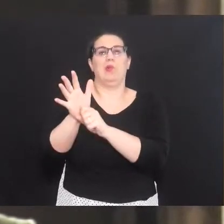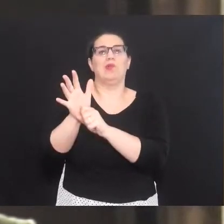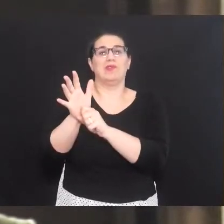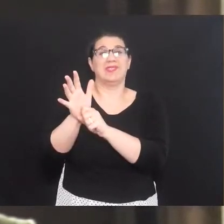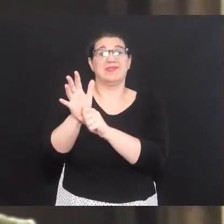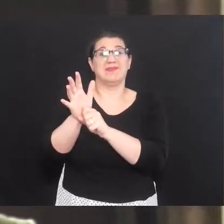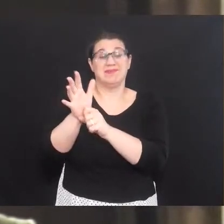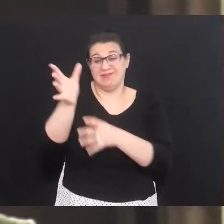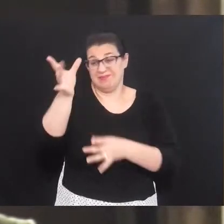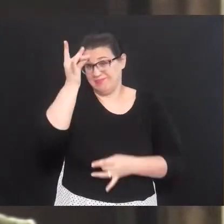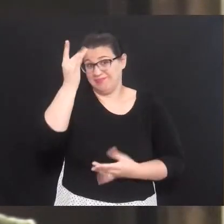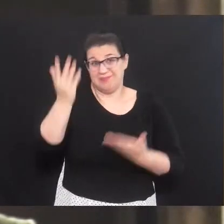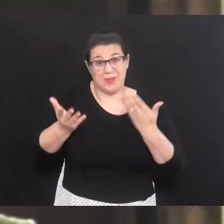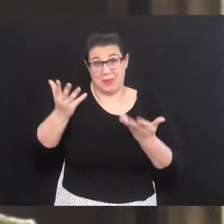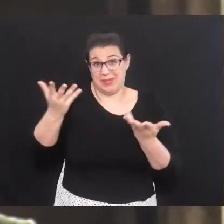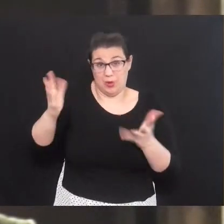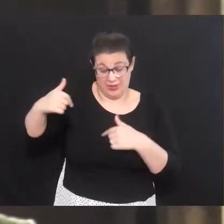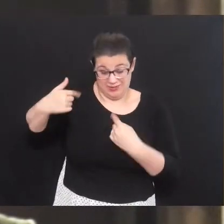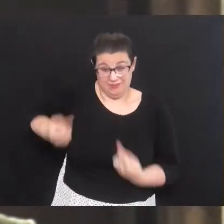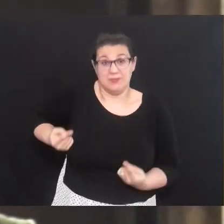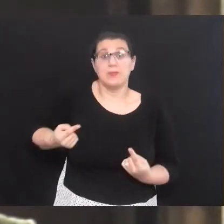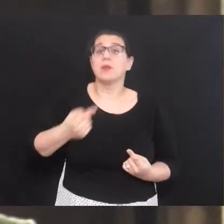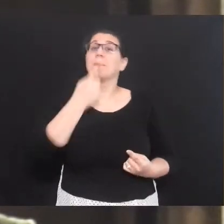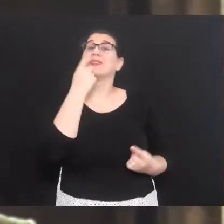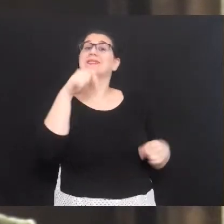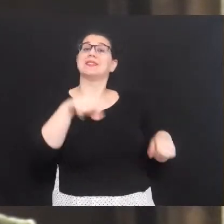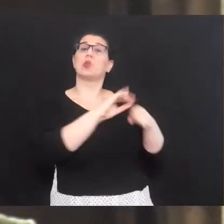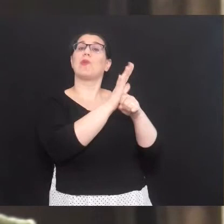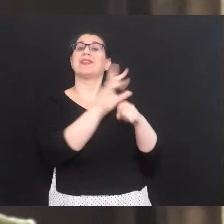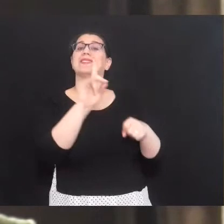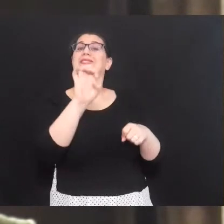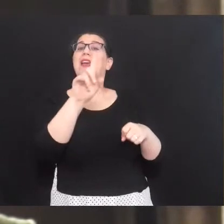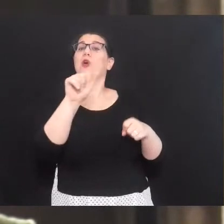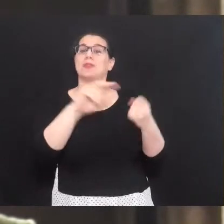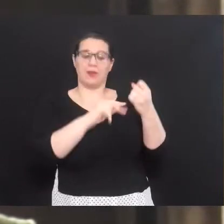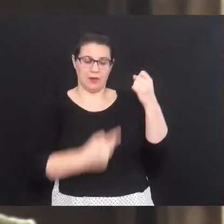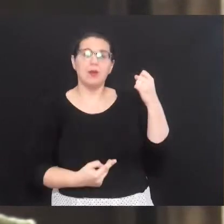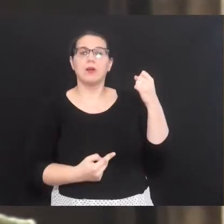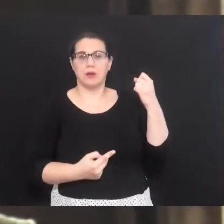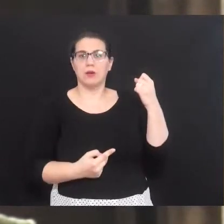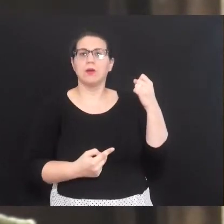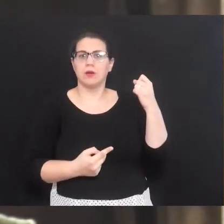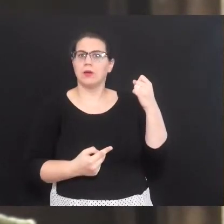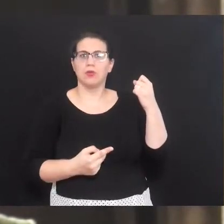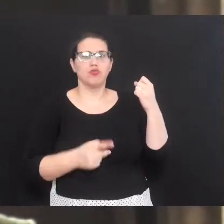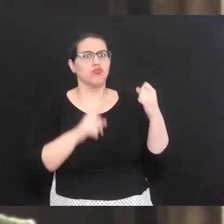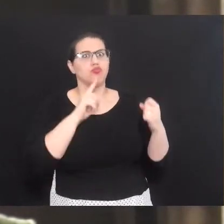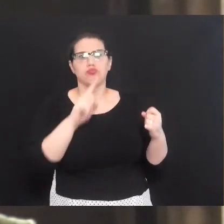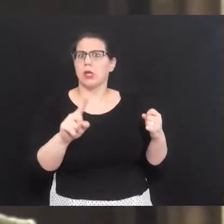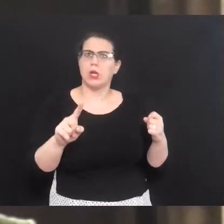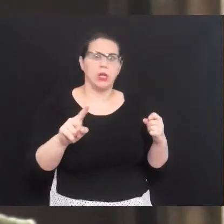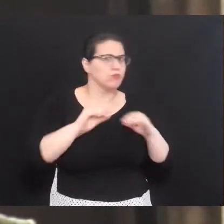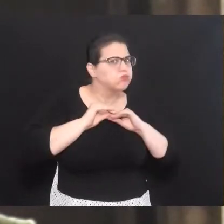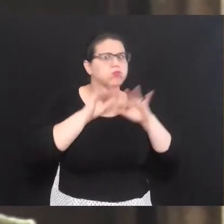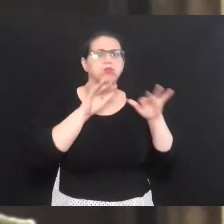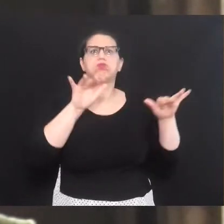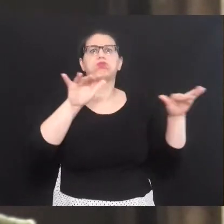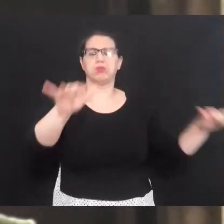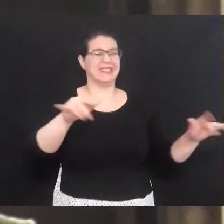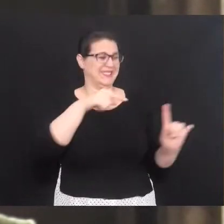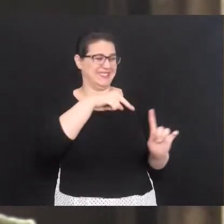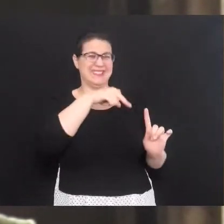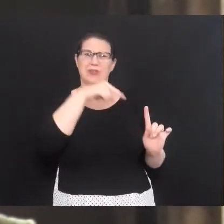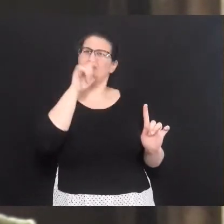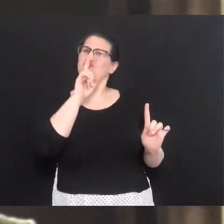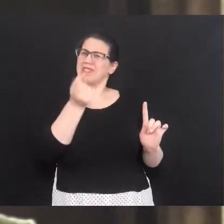point. Because this Delta variant is so incredibly infectious, really, as we've said, a different disease than we've had